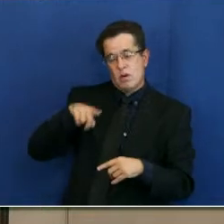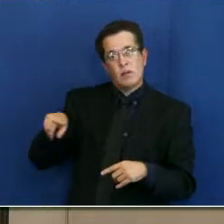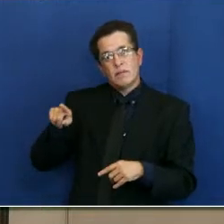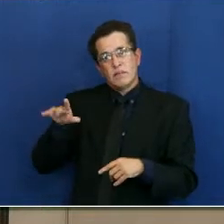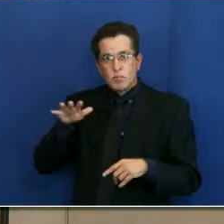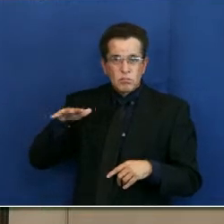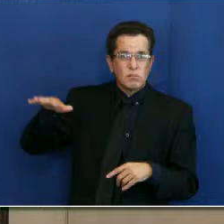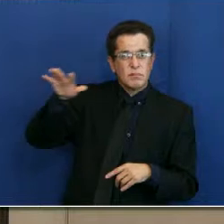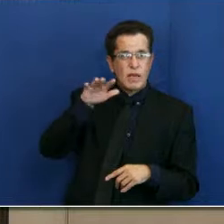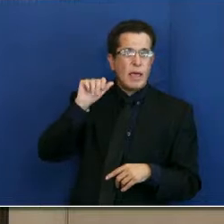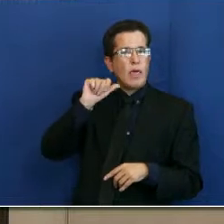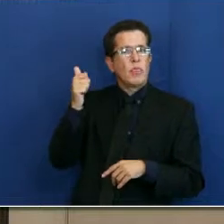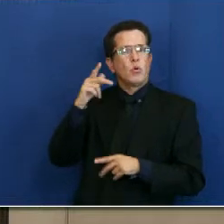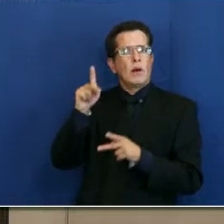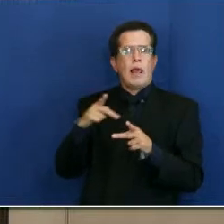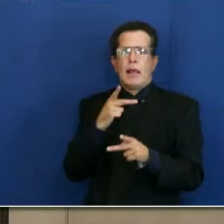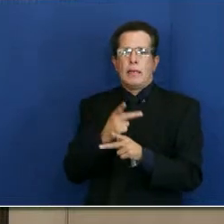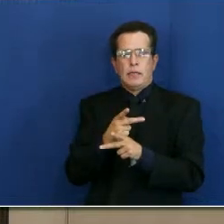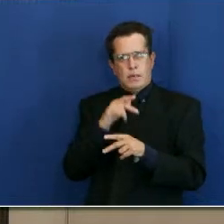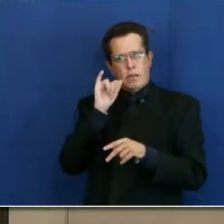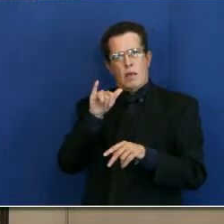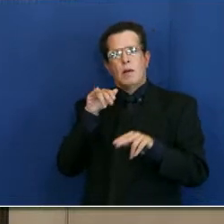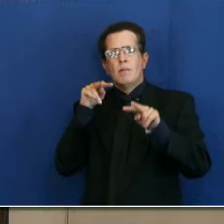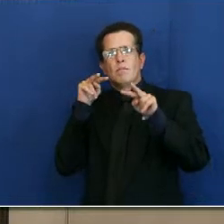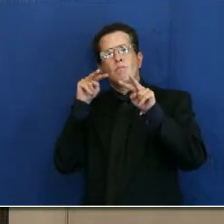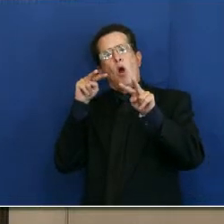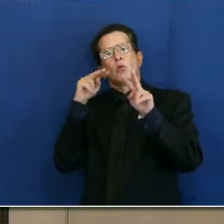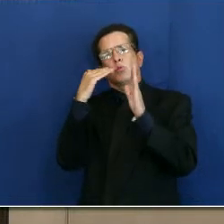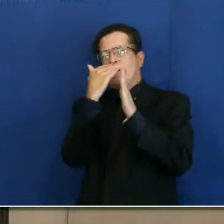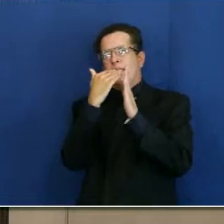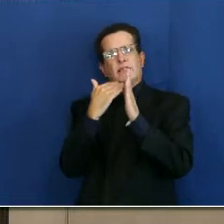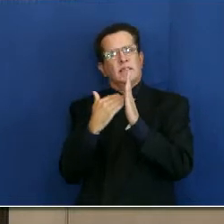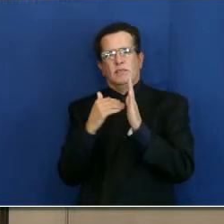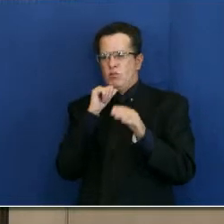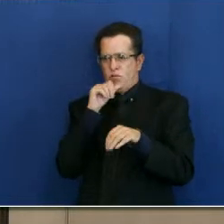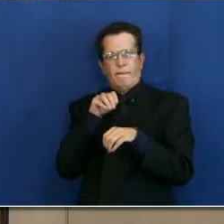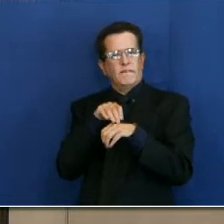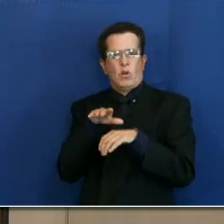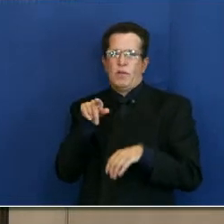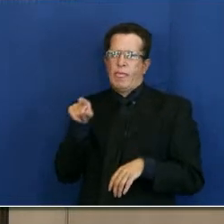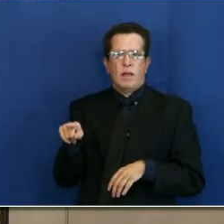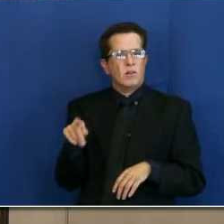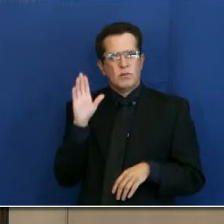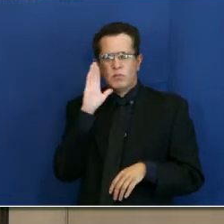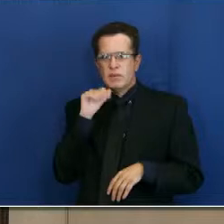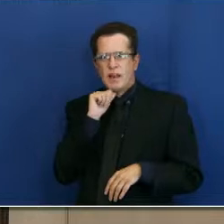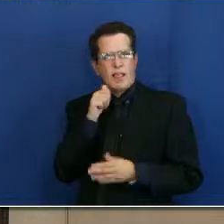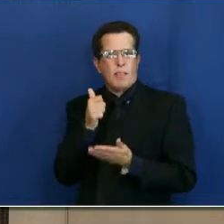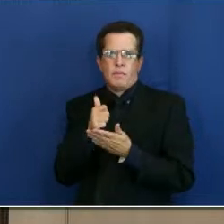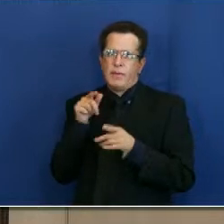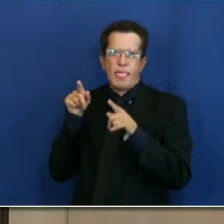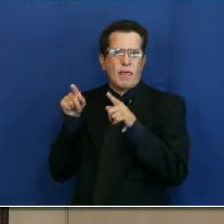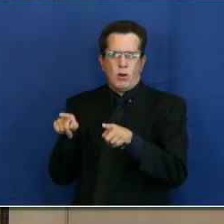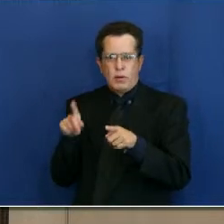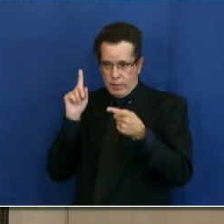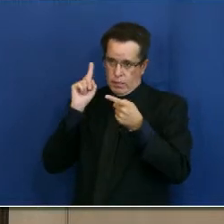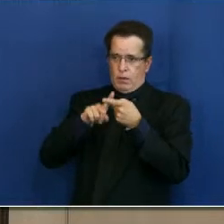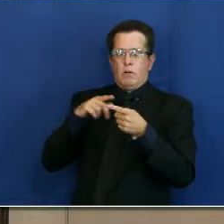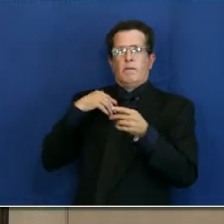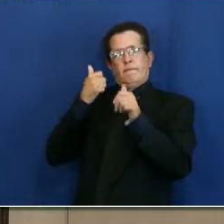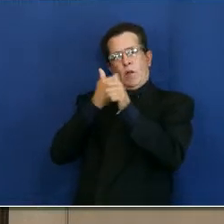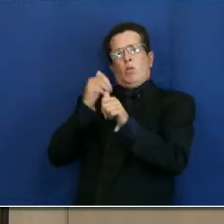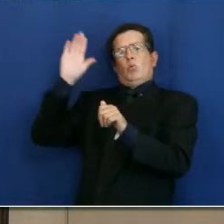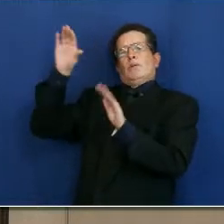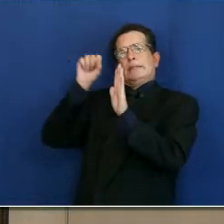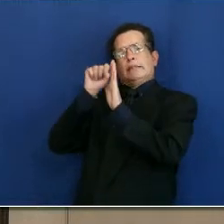stated, the monitoring list has no impact there until we get further direction from the